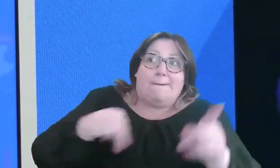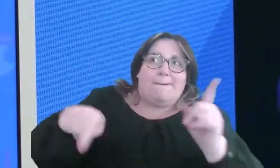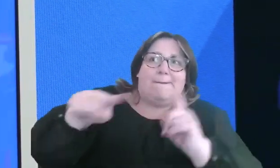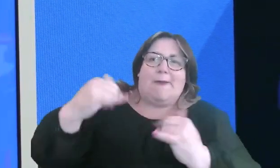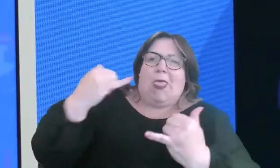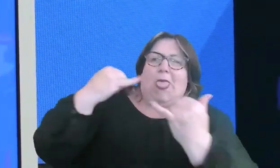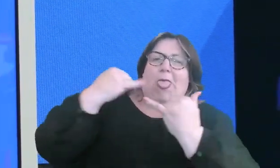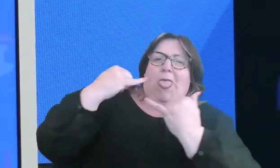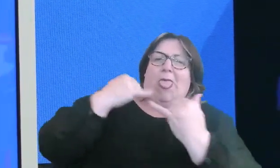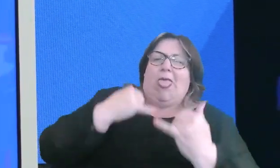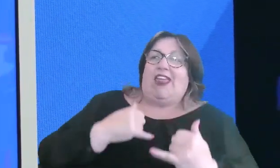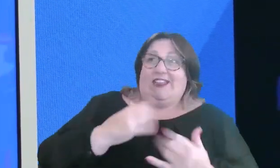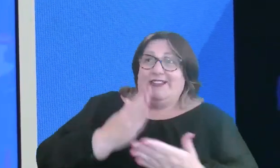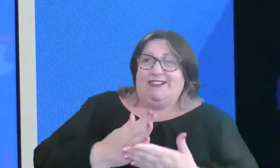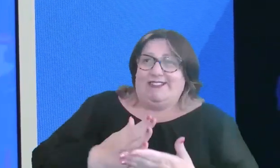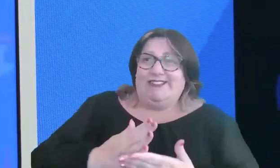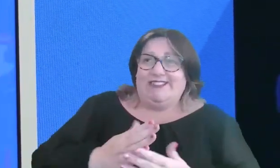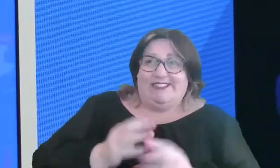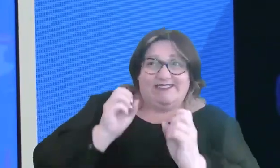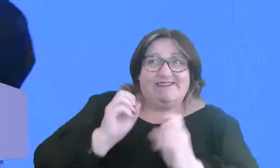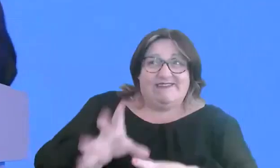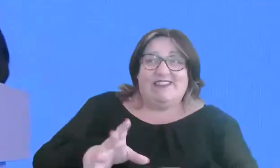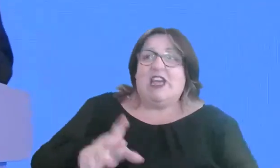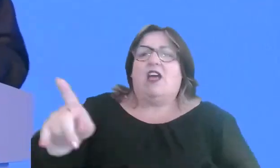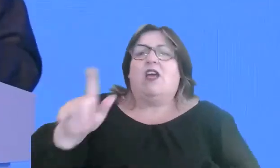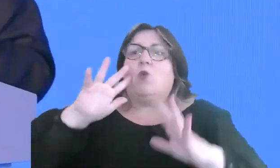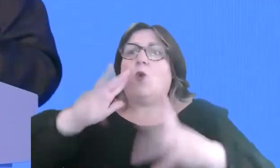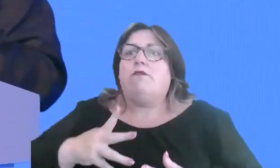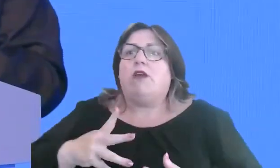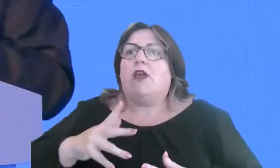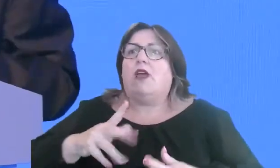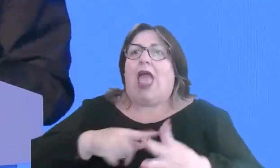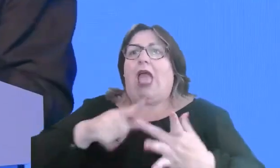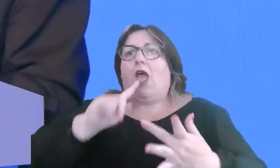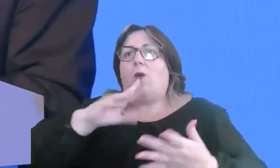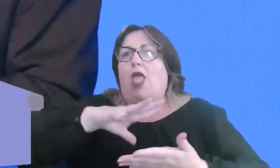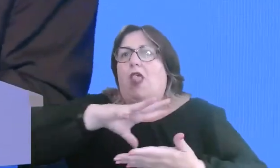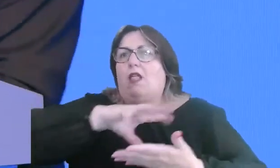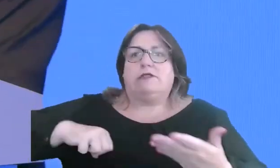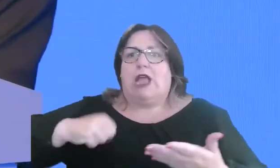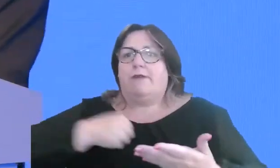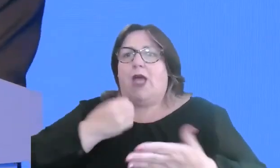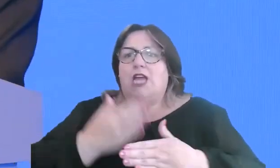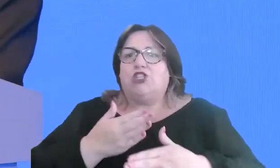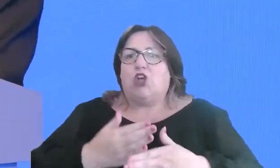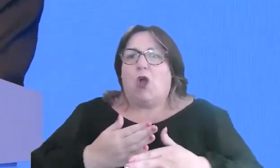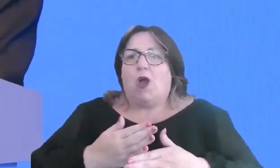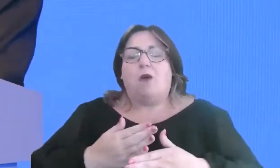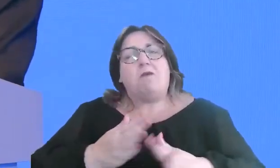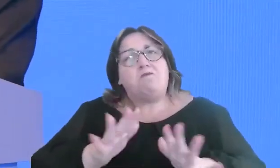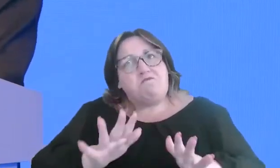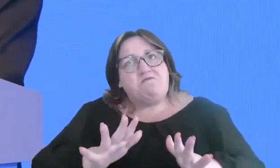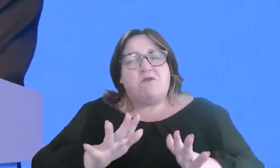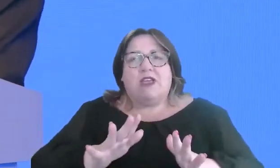about AI taking their job. And I know for an audience like this is a debate that's been had perhaps many times, and we need to push past